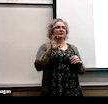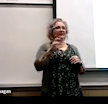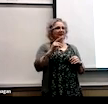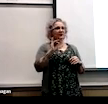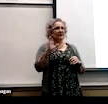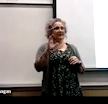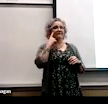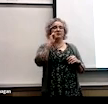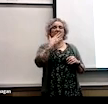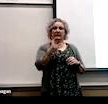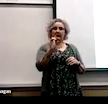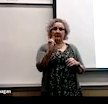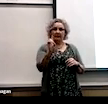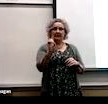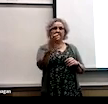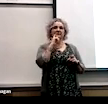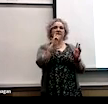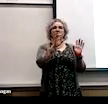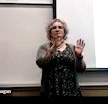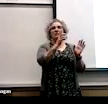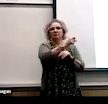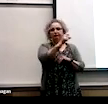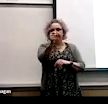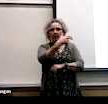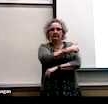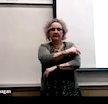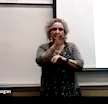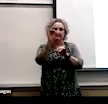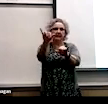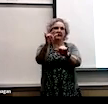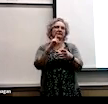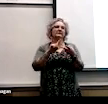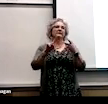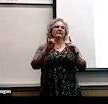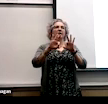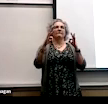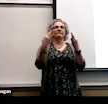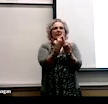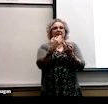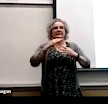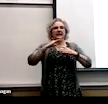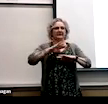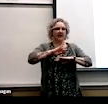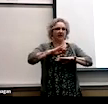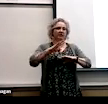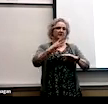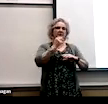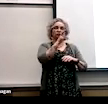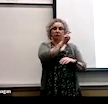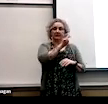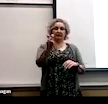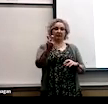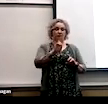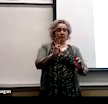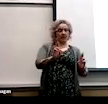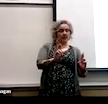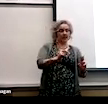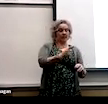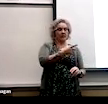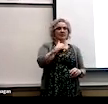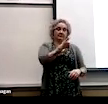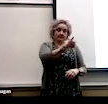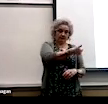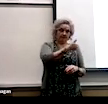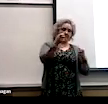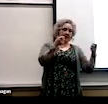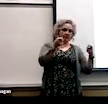diabetes, rates of hospitalization, patient or family satisfaction, and transition readiness or ability to self-manage have